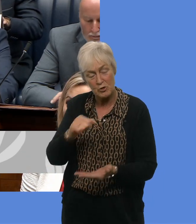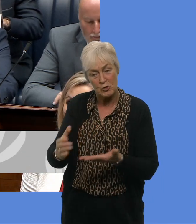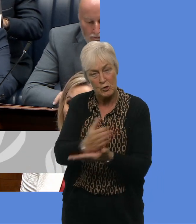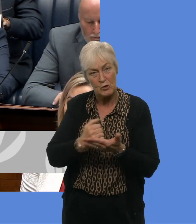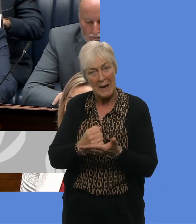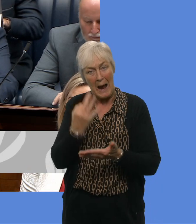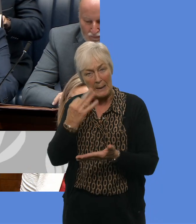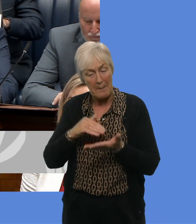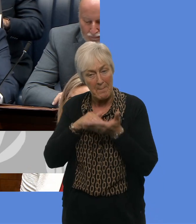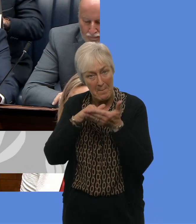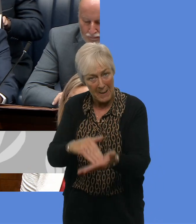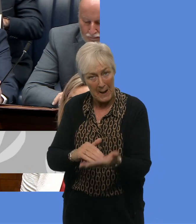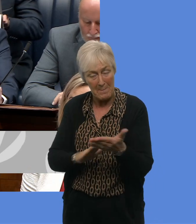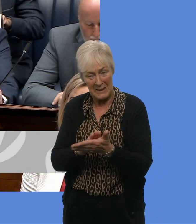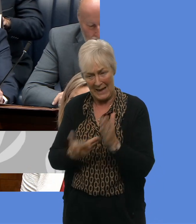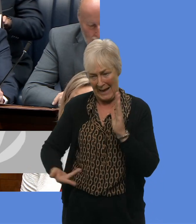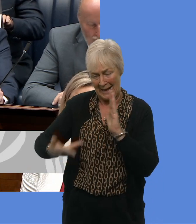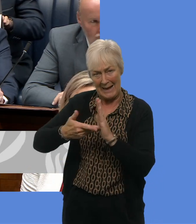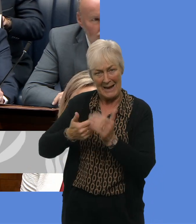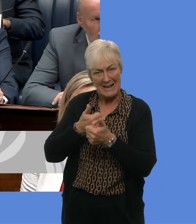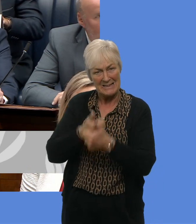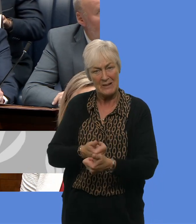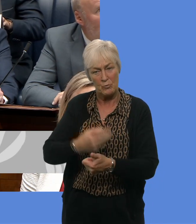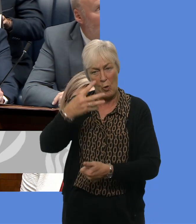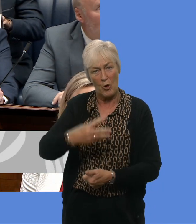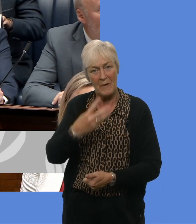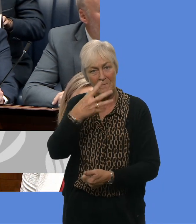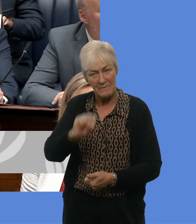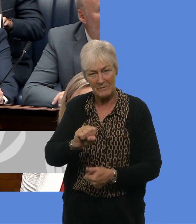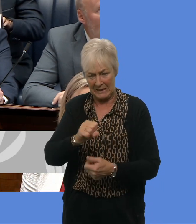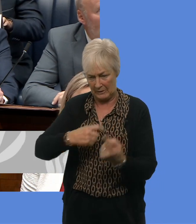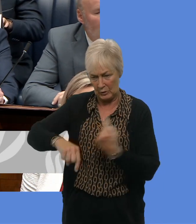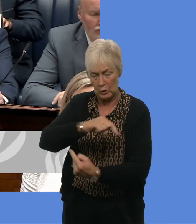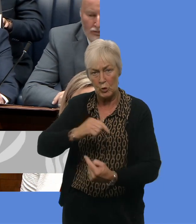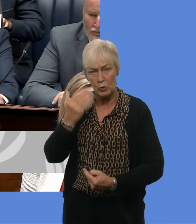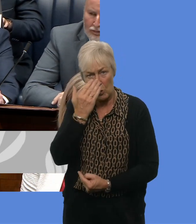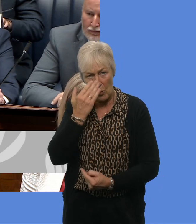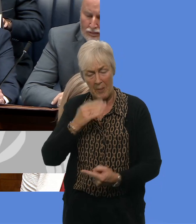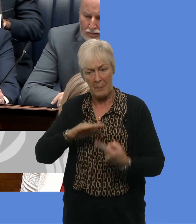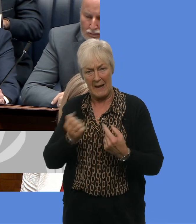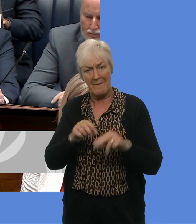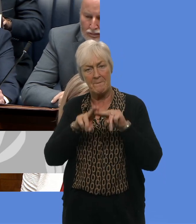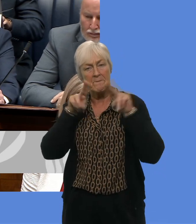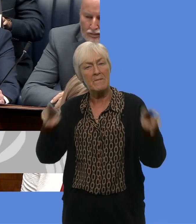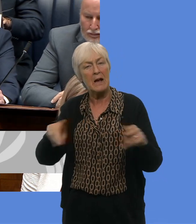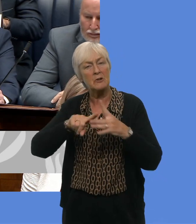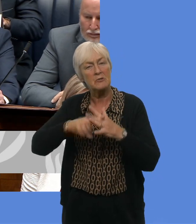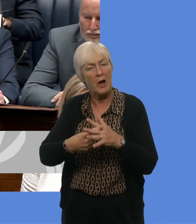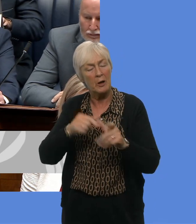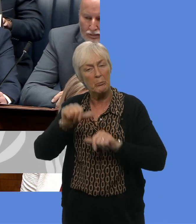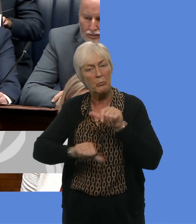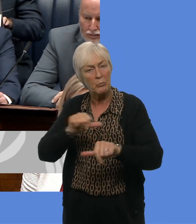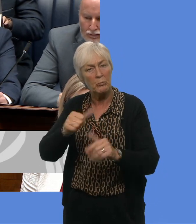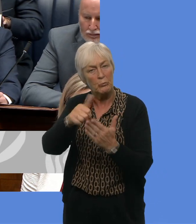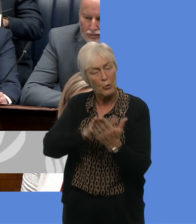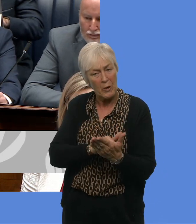million, and that assists 450 eligible schools. And then we have Fair Start programmes. Many of these